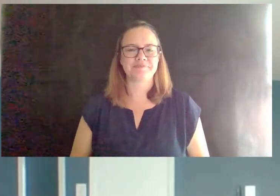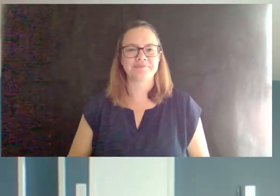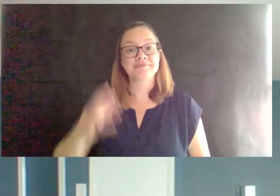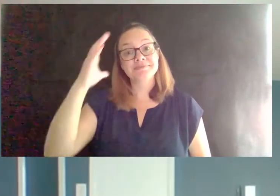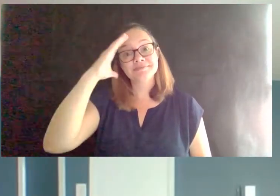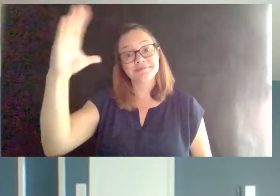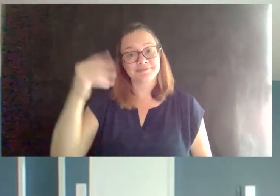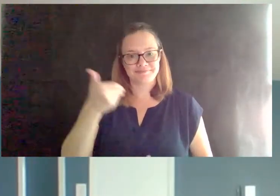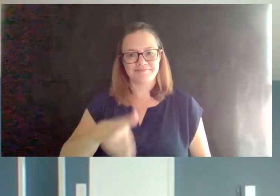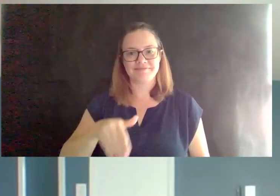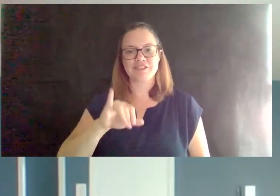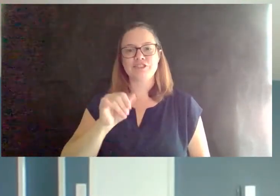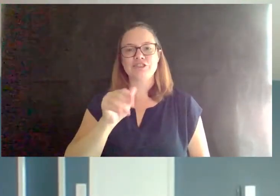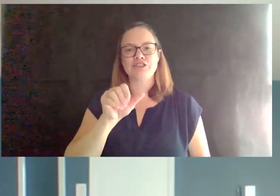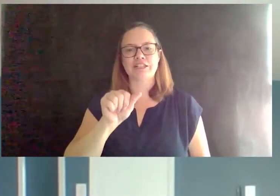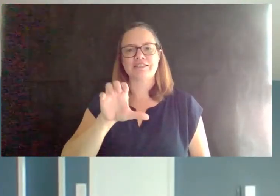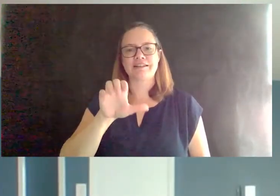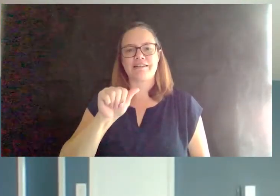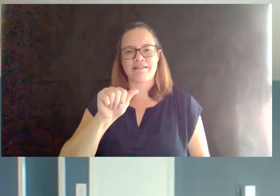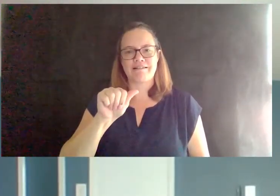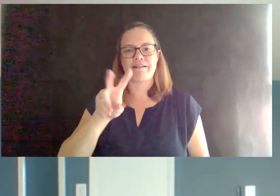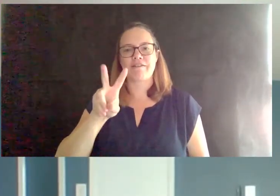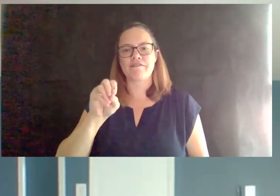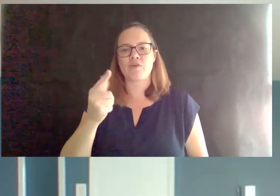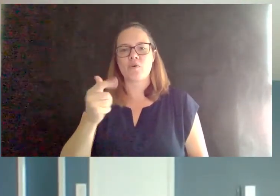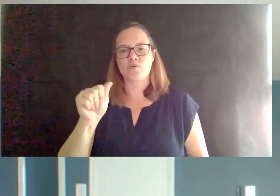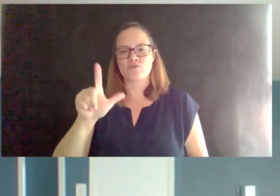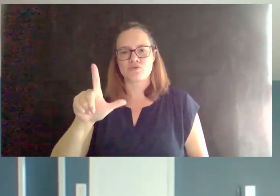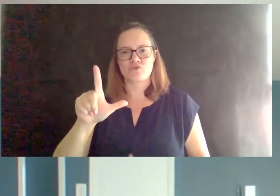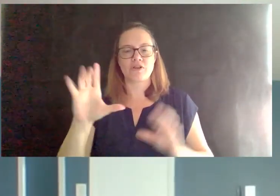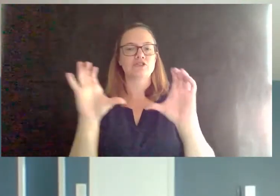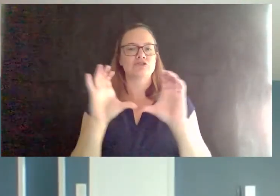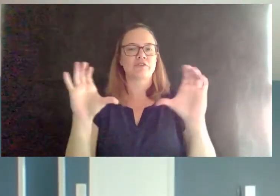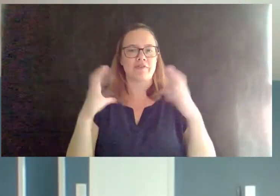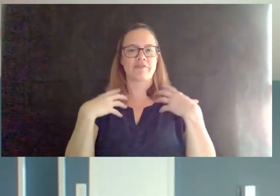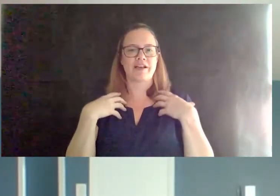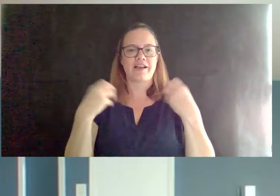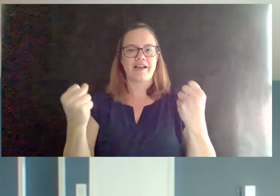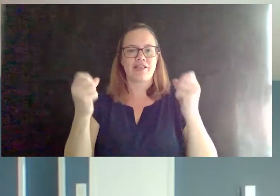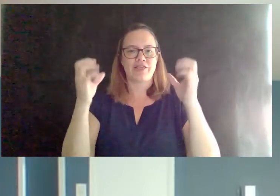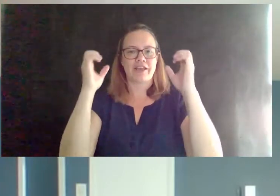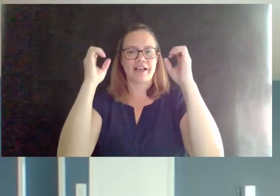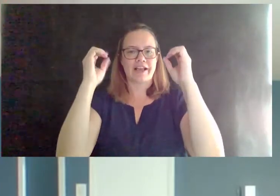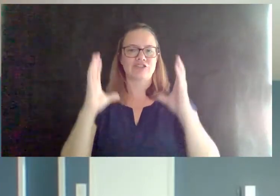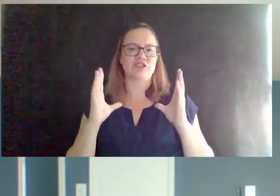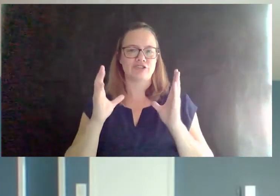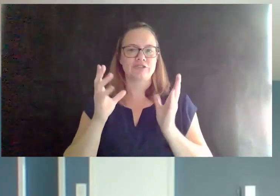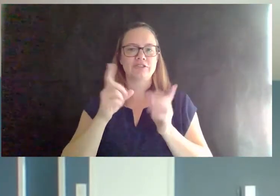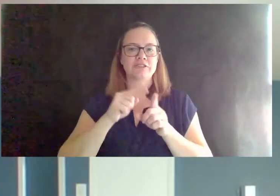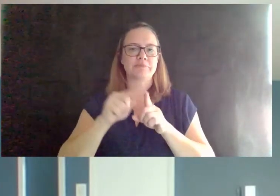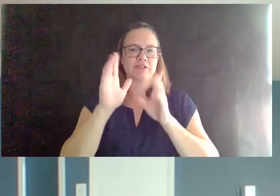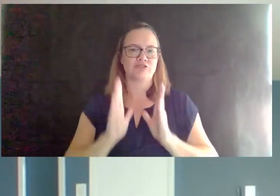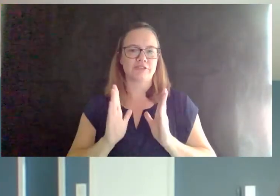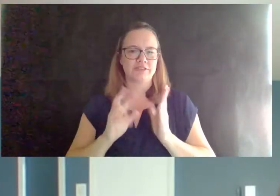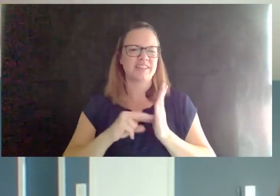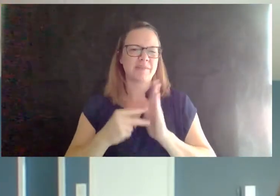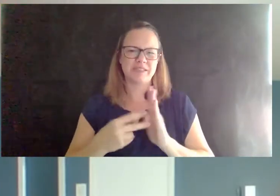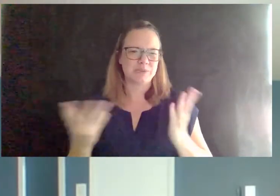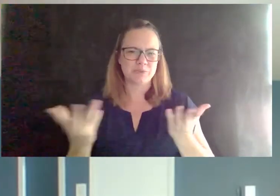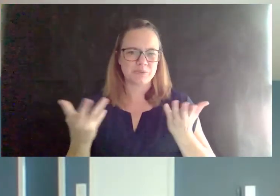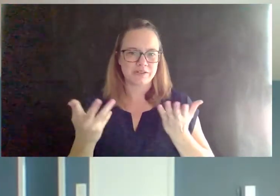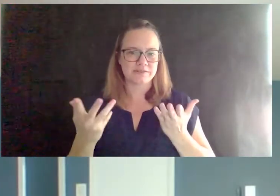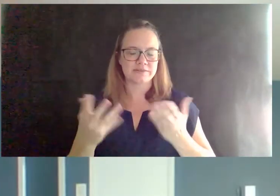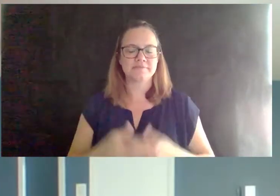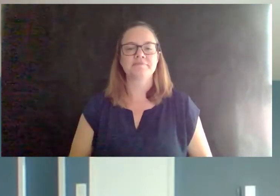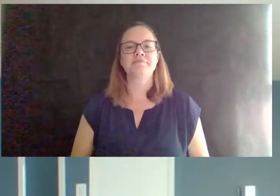Hi again, my name is Jessica Vogel and I'm a Certified Health Education Specialist. And what that actually means, as a health